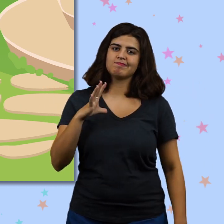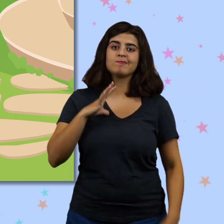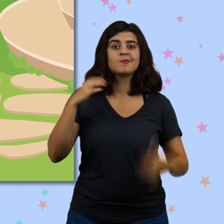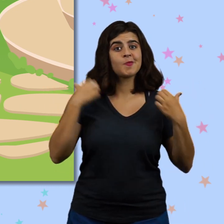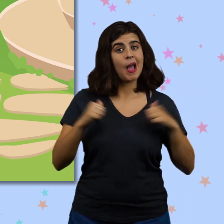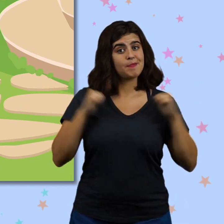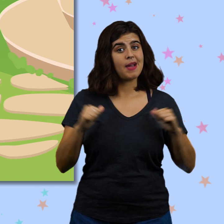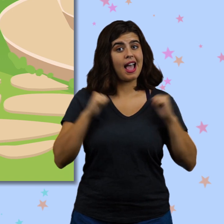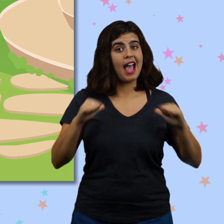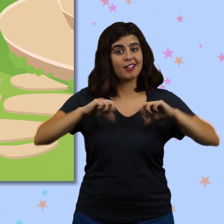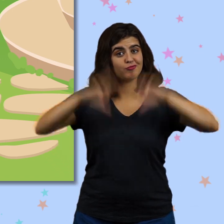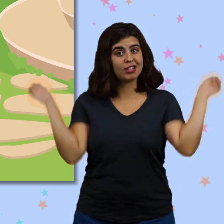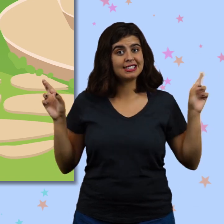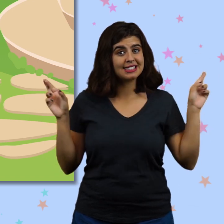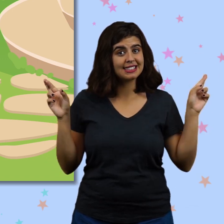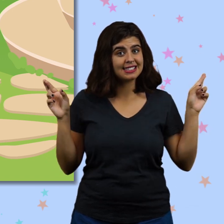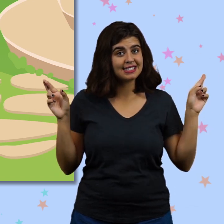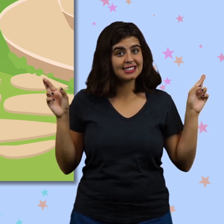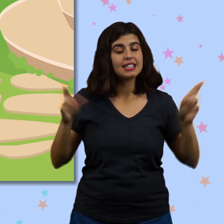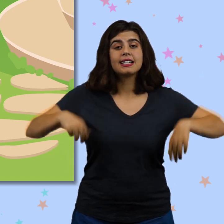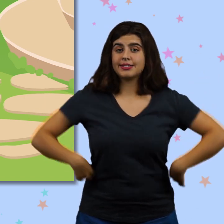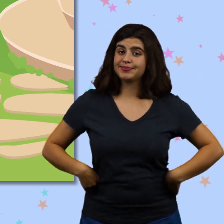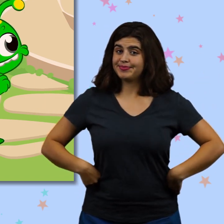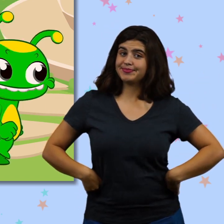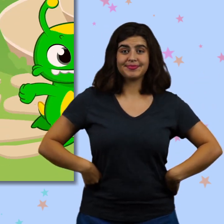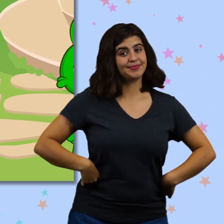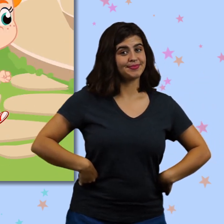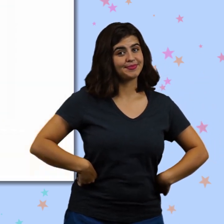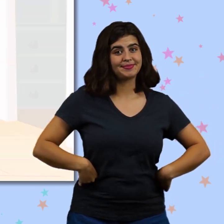No? Then let's get your backpack ready.